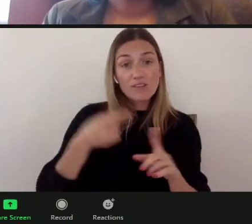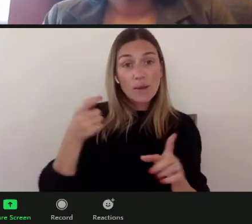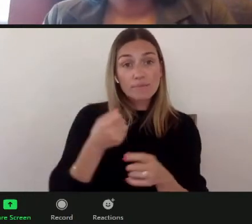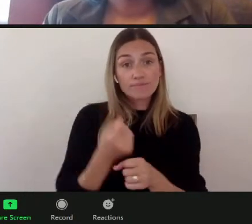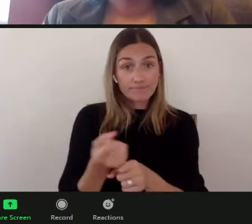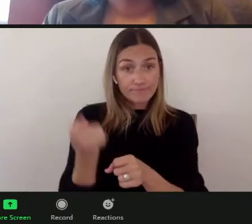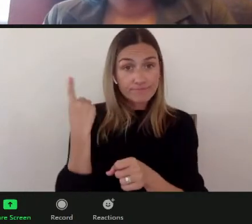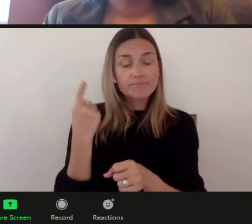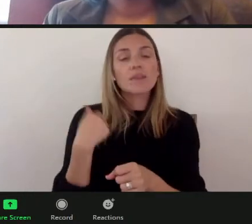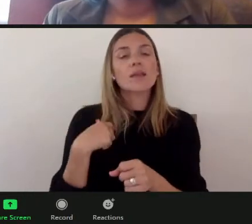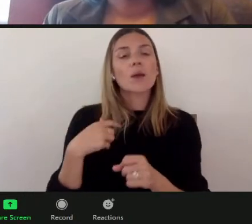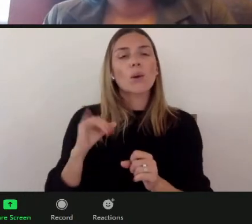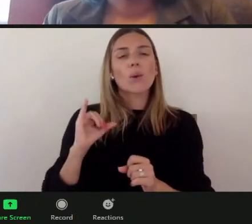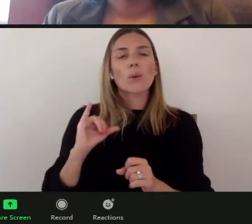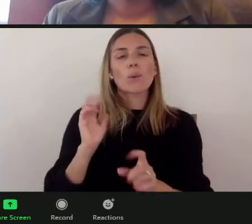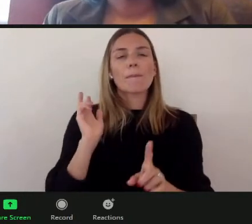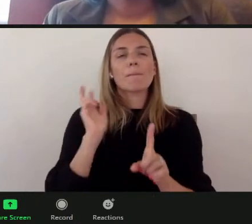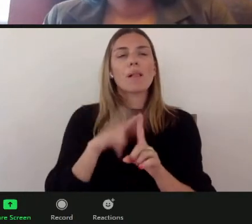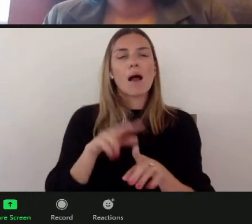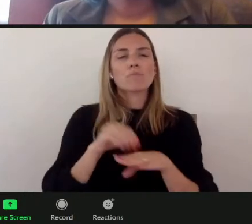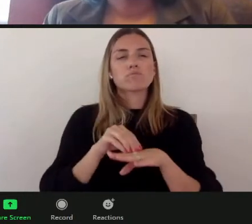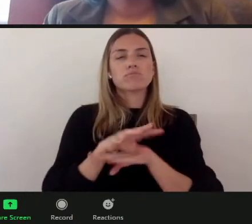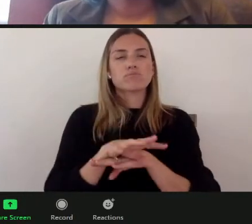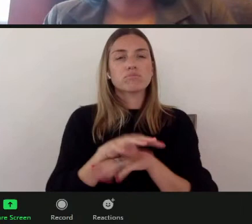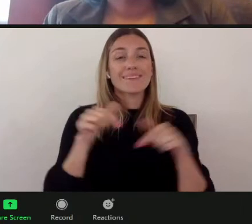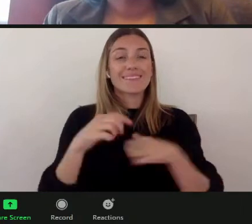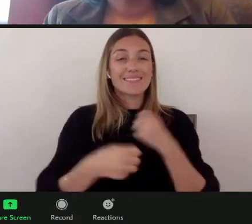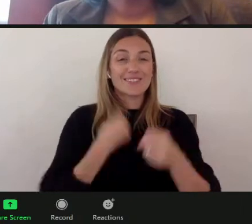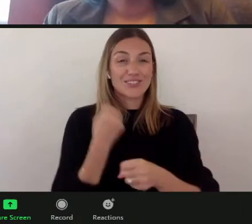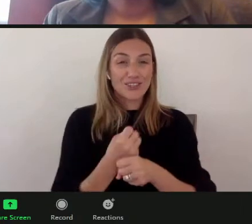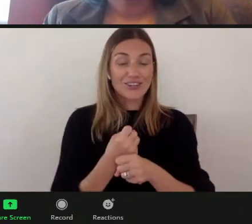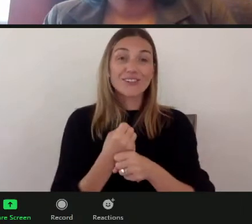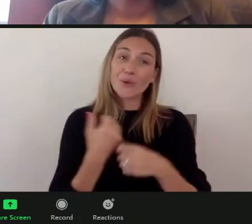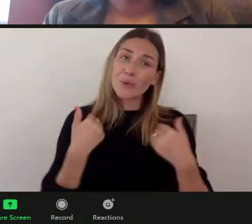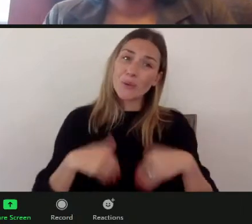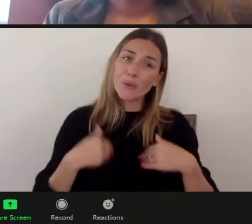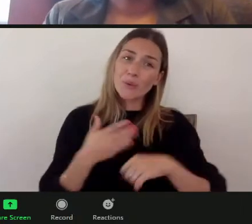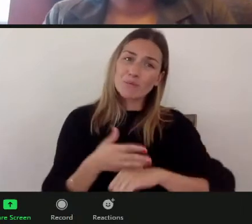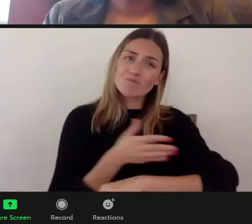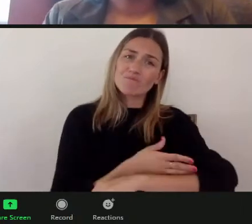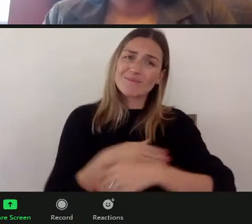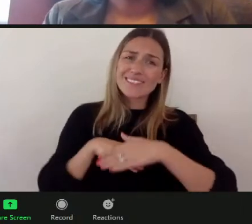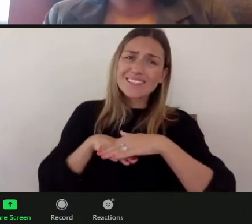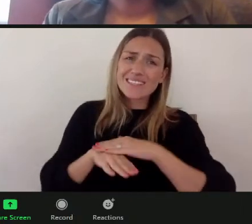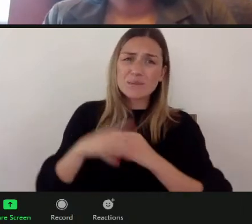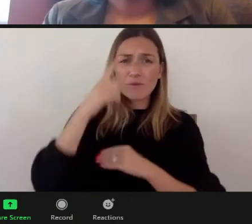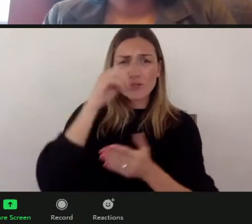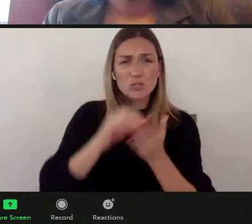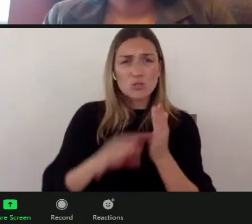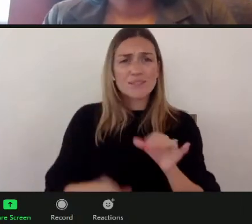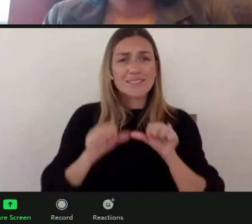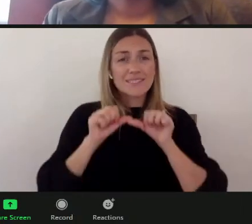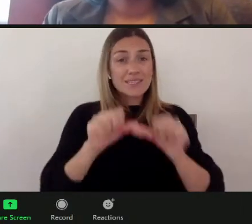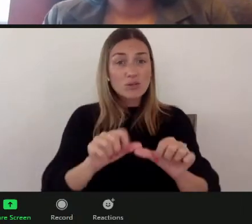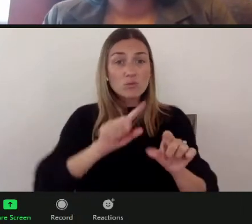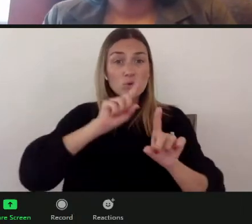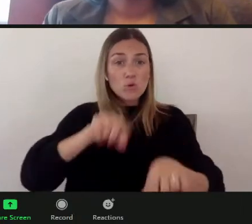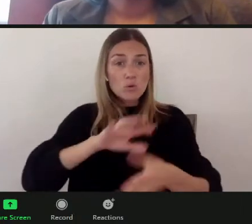year, you all are implementing this year and making it really accessible for students to continue to go to